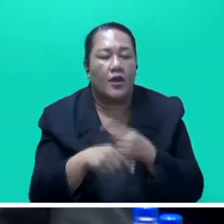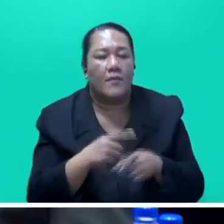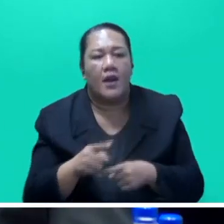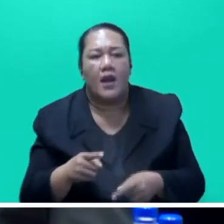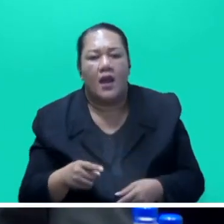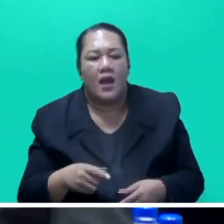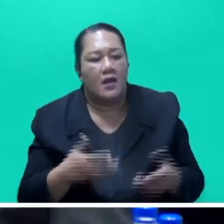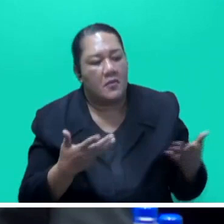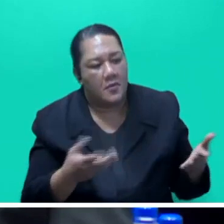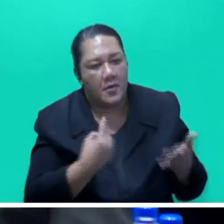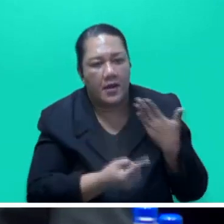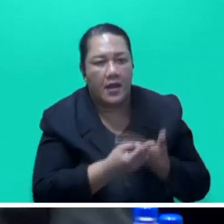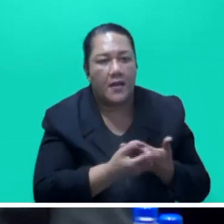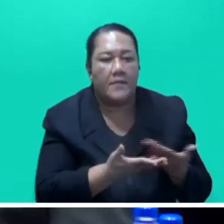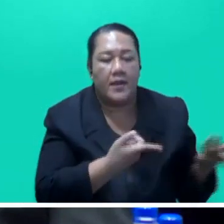I think